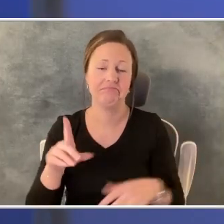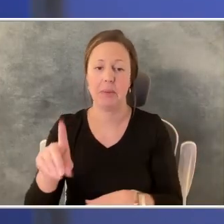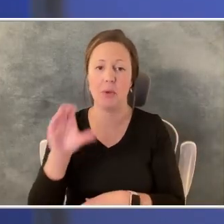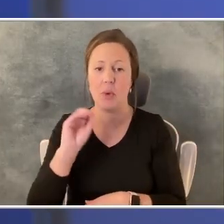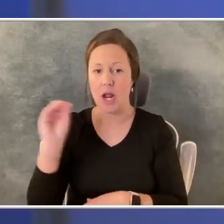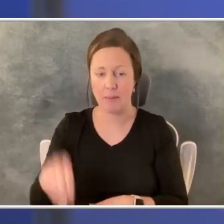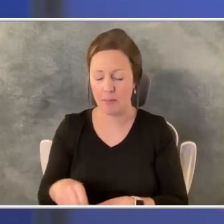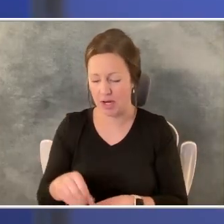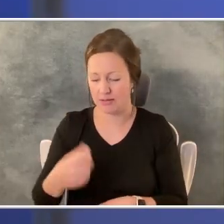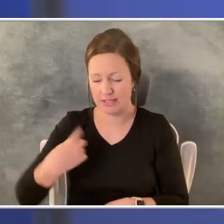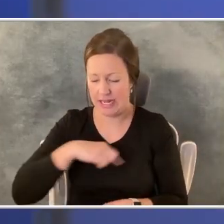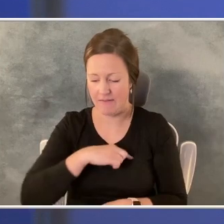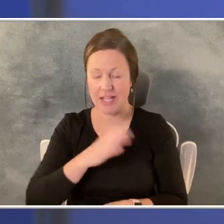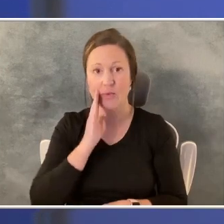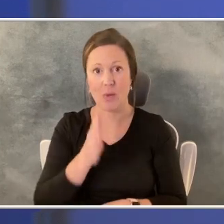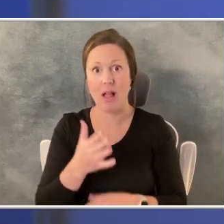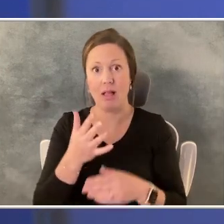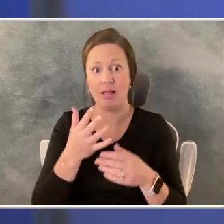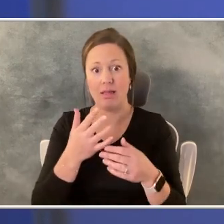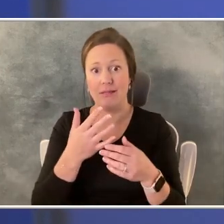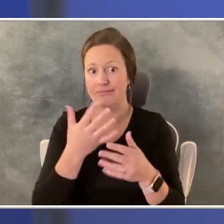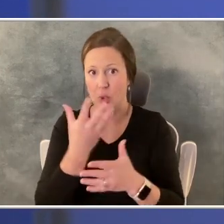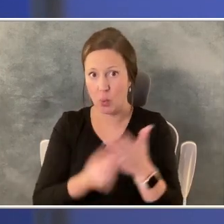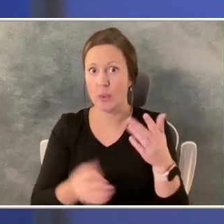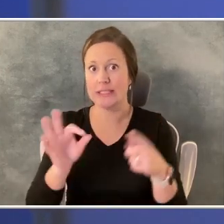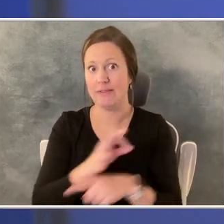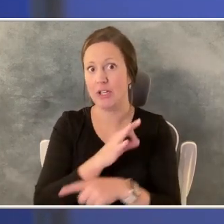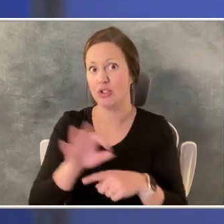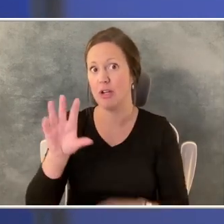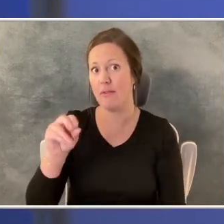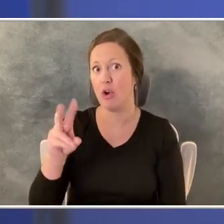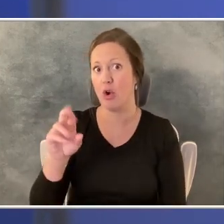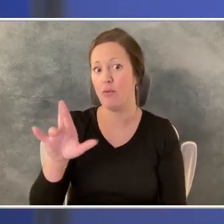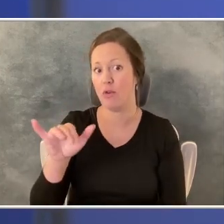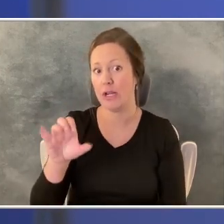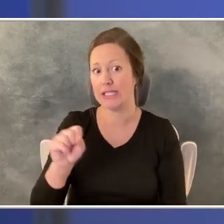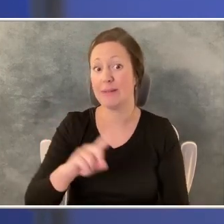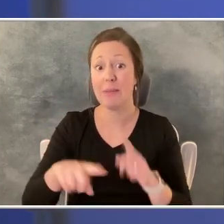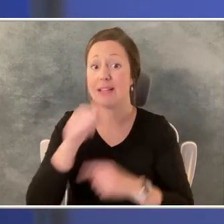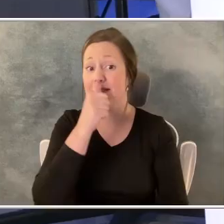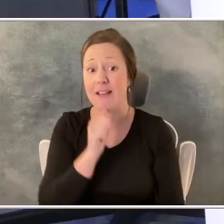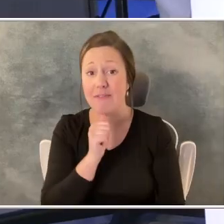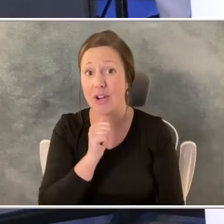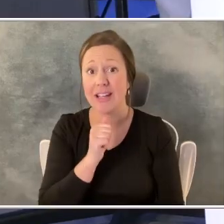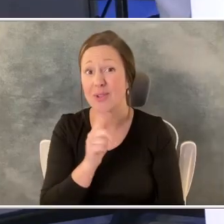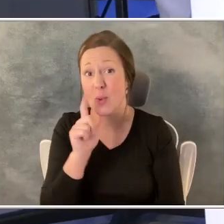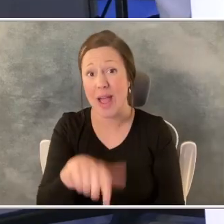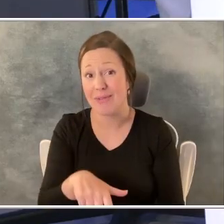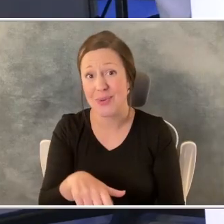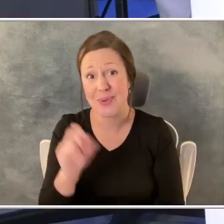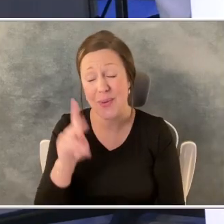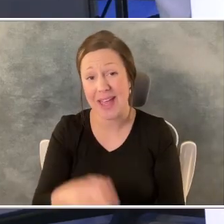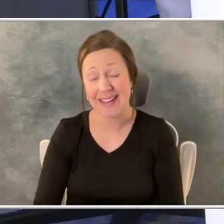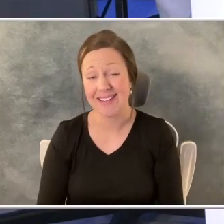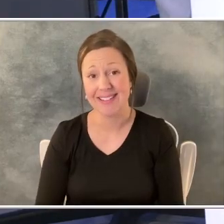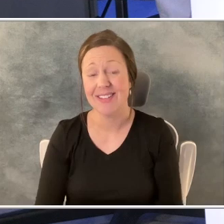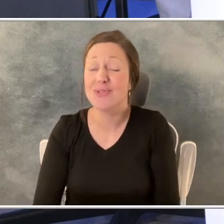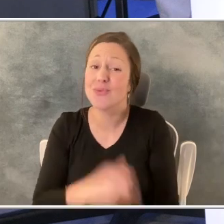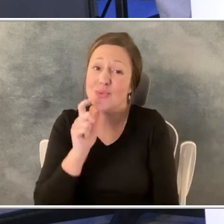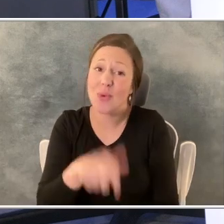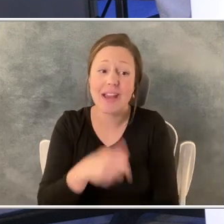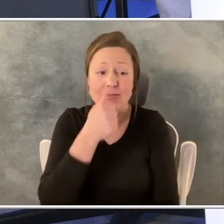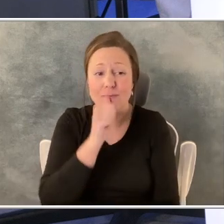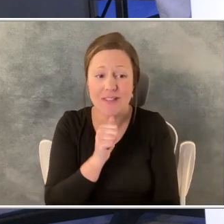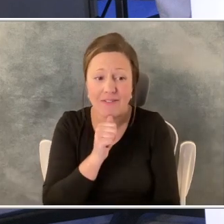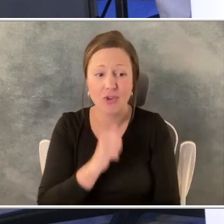function of our ovaries, but suffering through this is not. It's not. So find a provider, find a